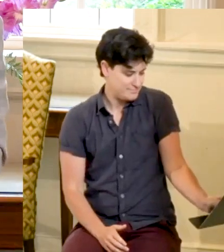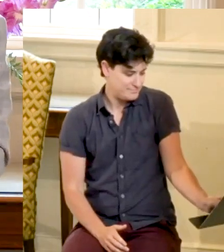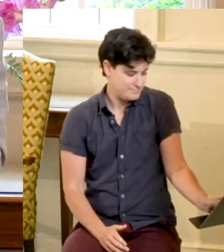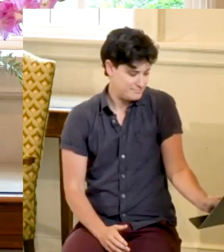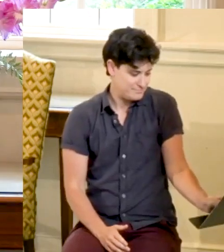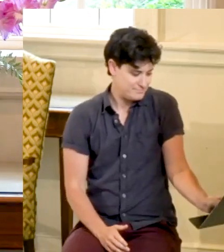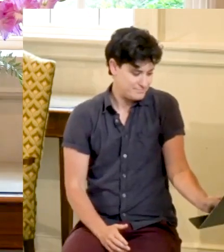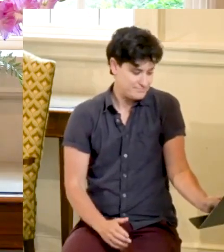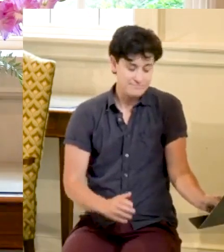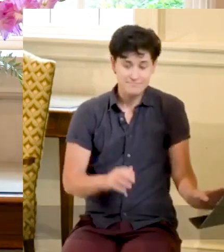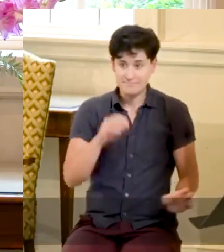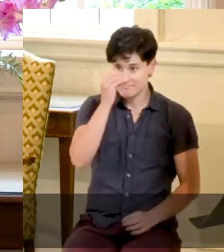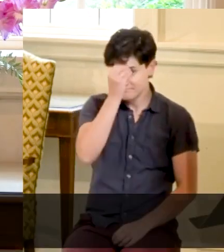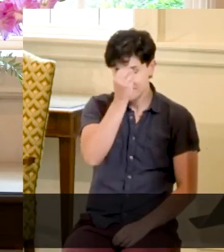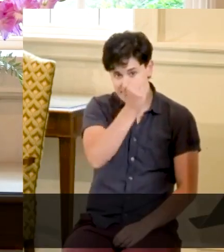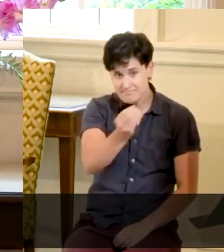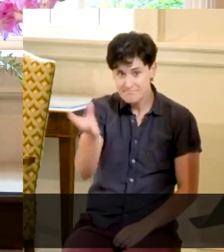indeed